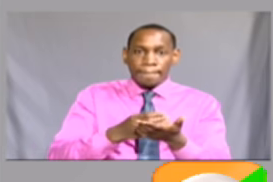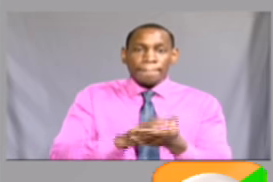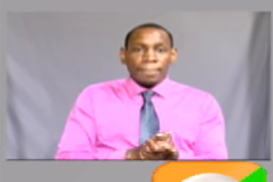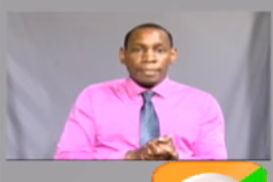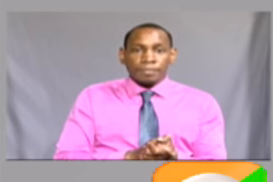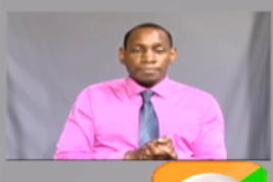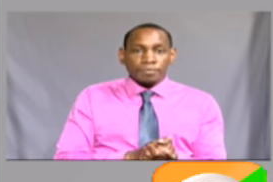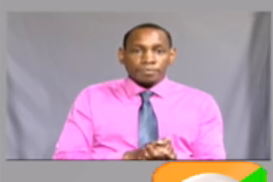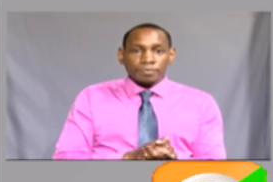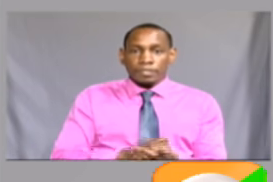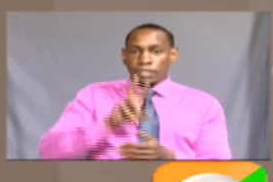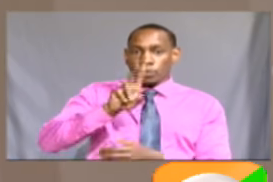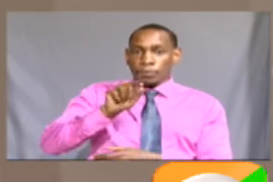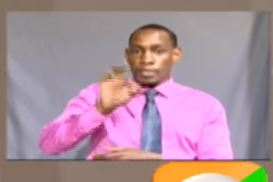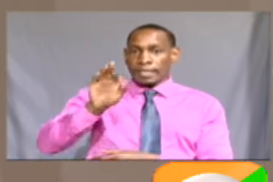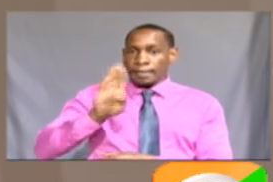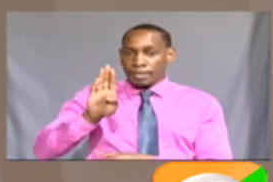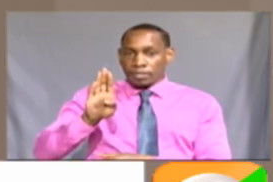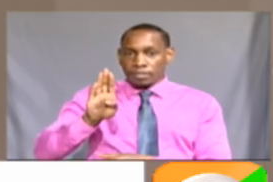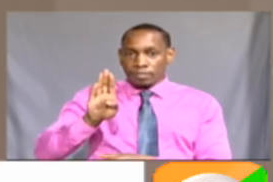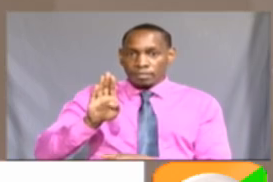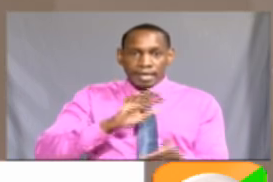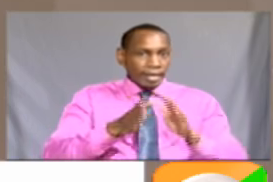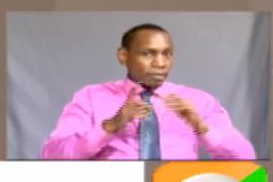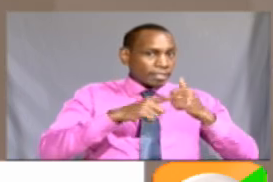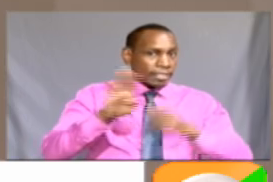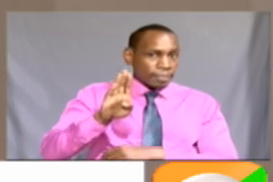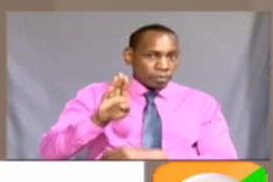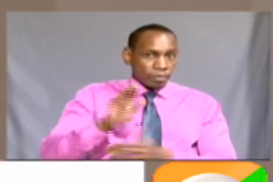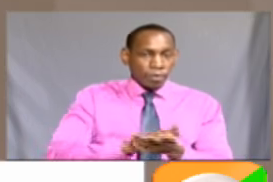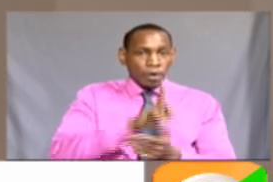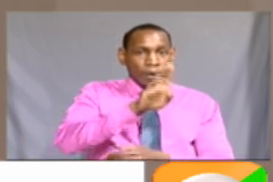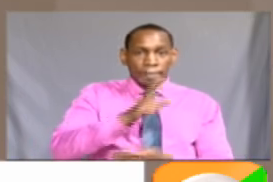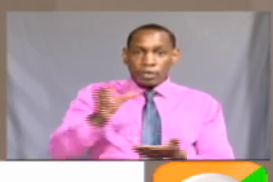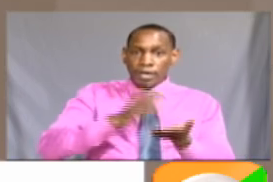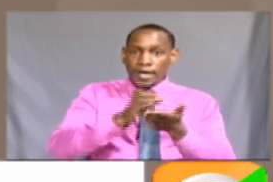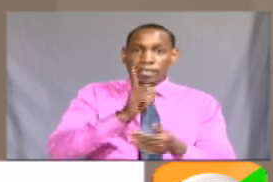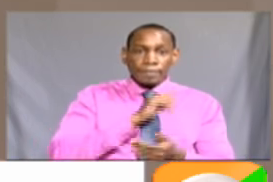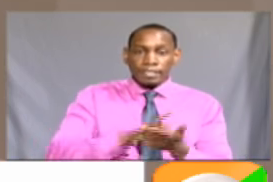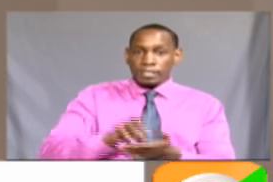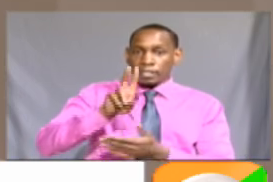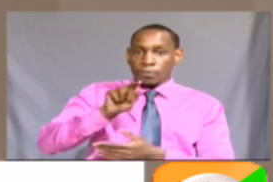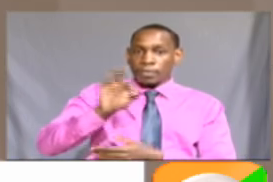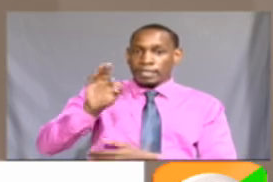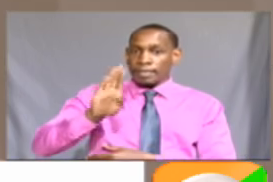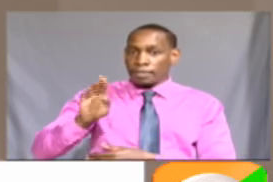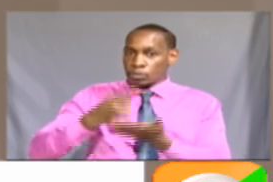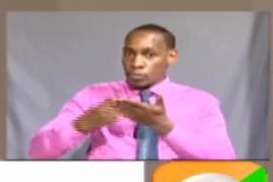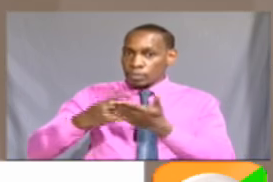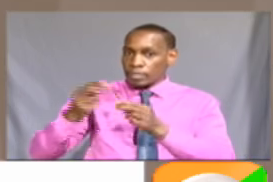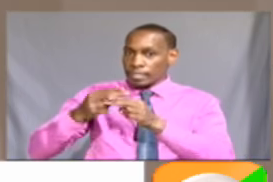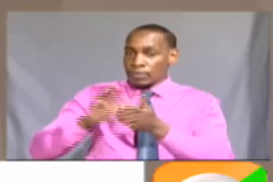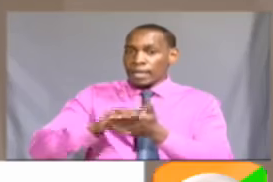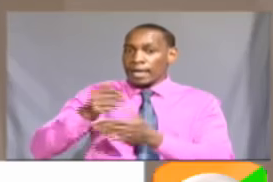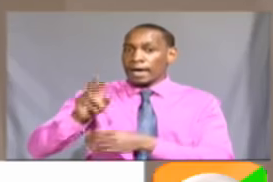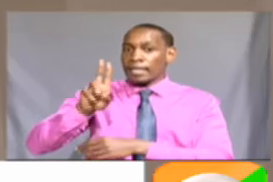coming. Some 2 billion shillings. 2.3 billion shillings from... It's supposed to be 6 billion. Yes, in total. 1 billion has come. 2.3 billion is expected in a few weeks. And then there